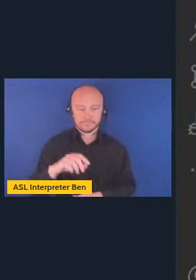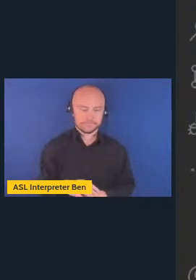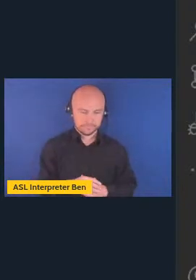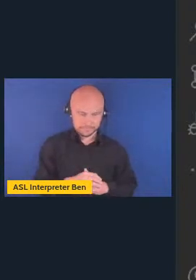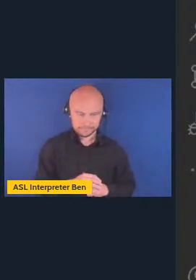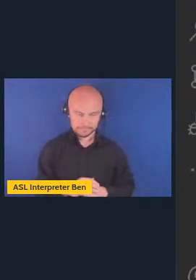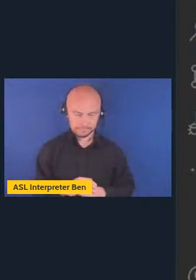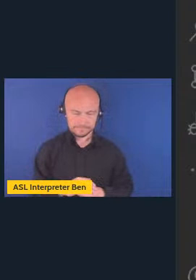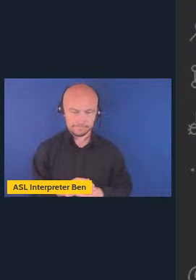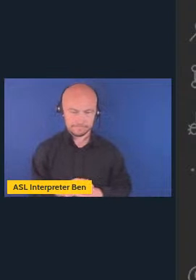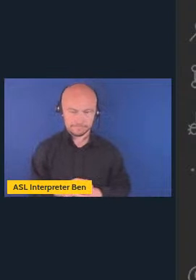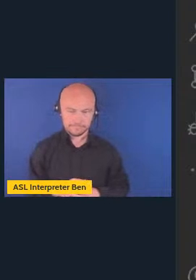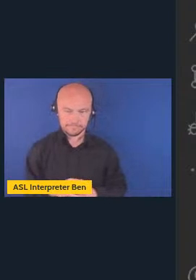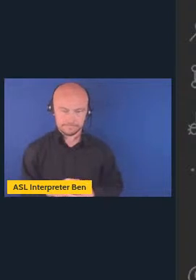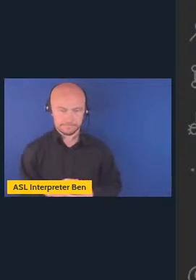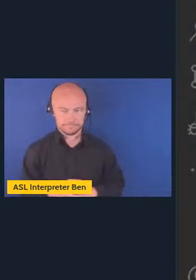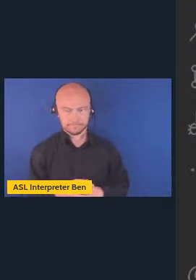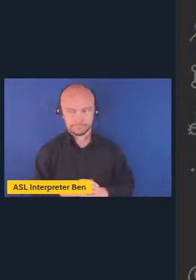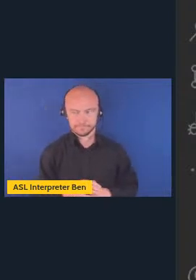do,